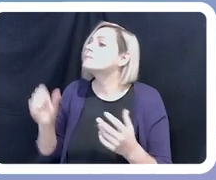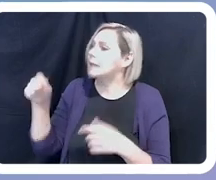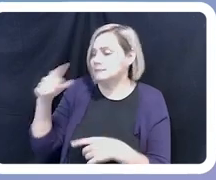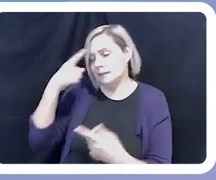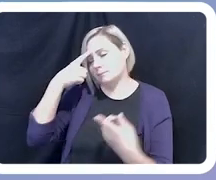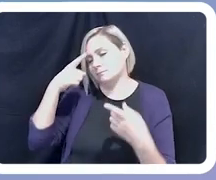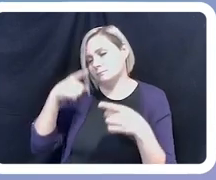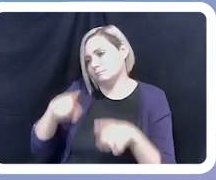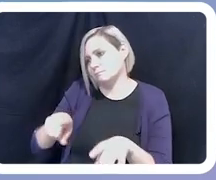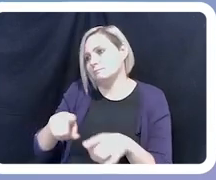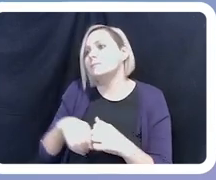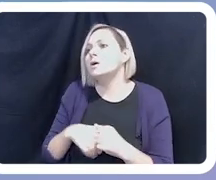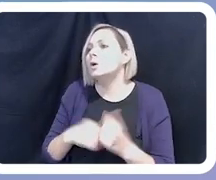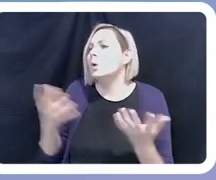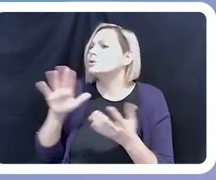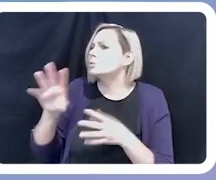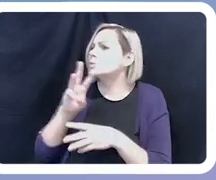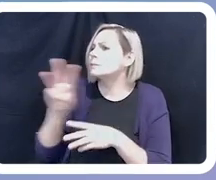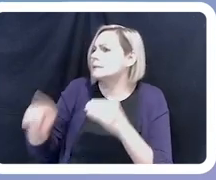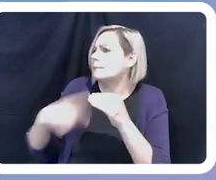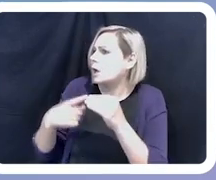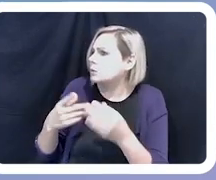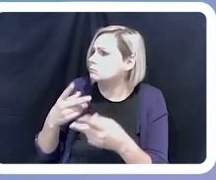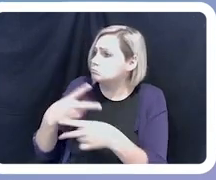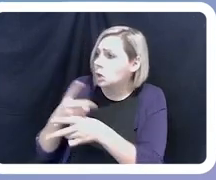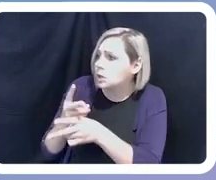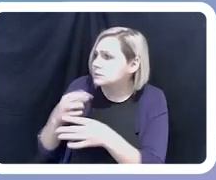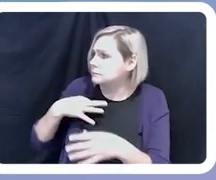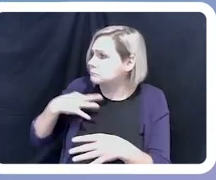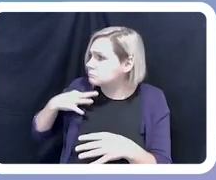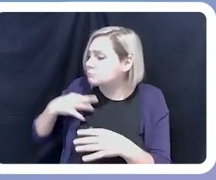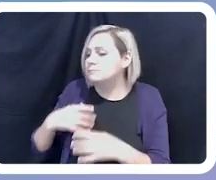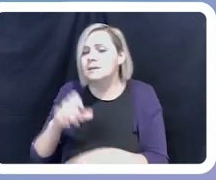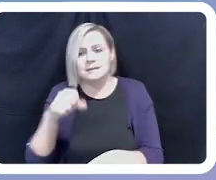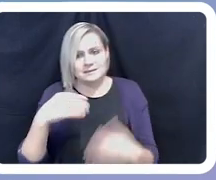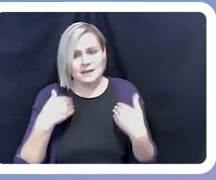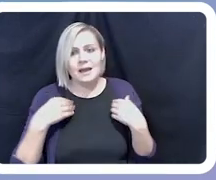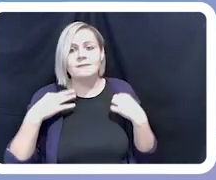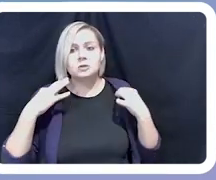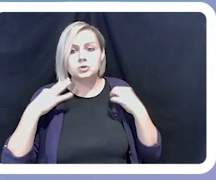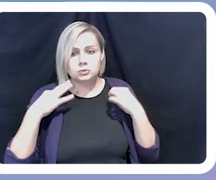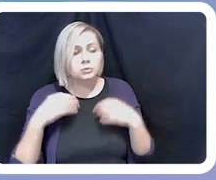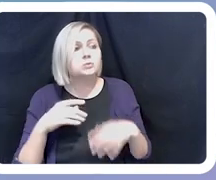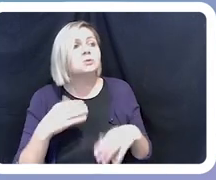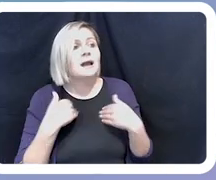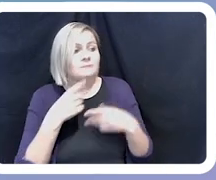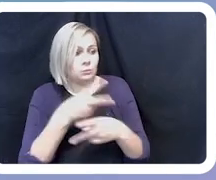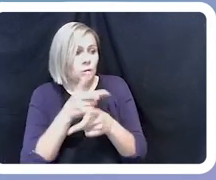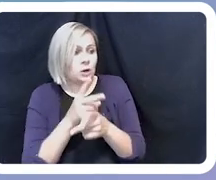about? Is it to spread kindness? I know that you have some products on there, some t-shirts on there. I do have some products,